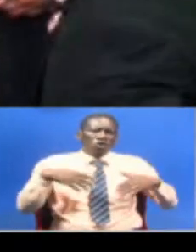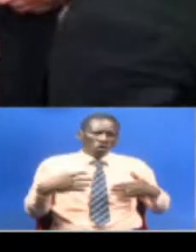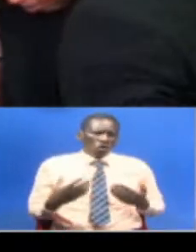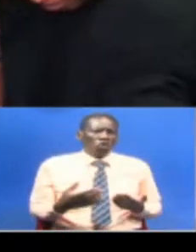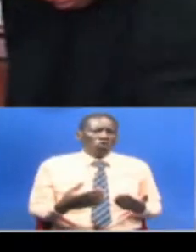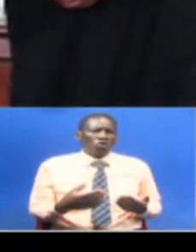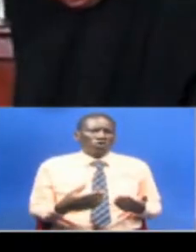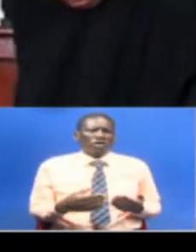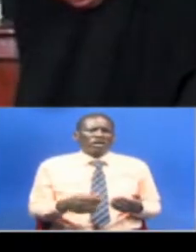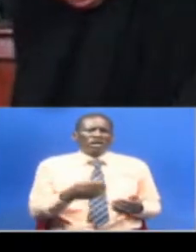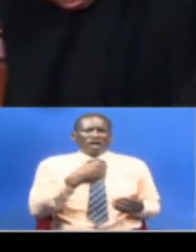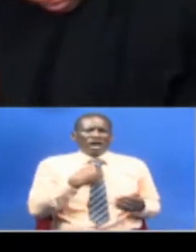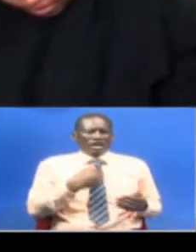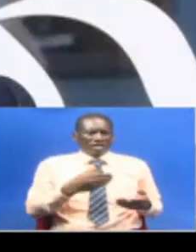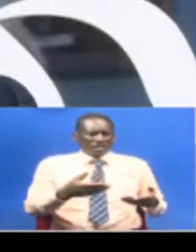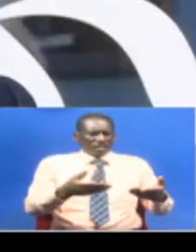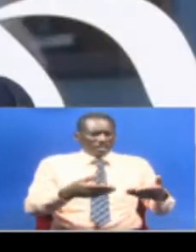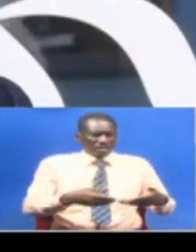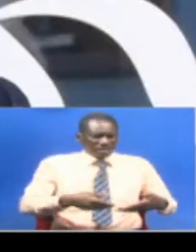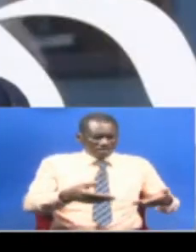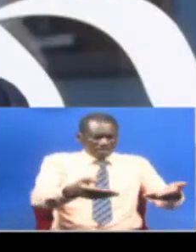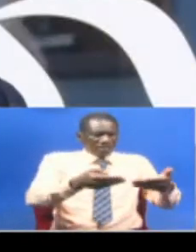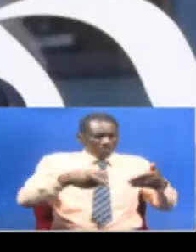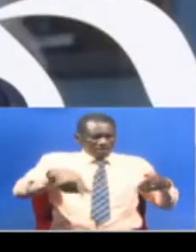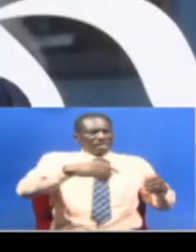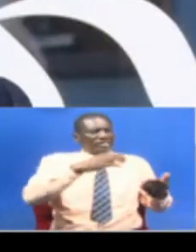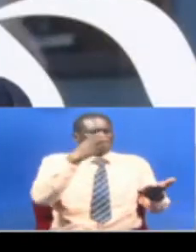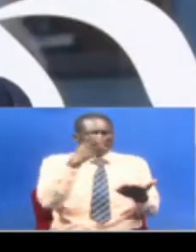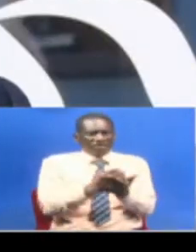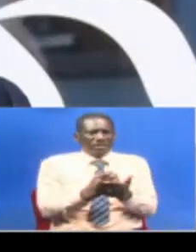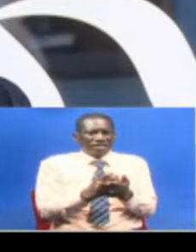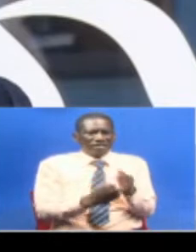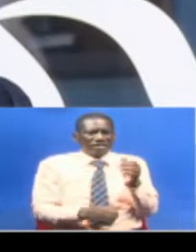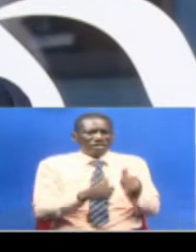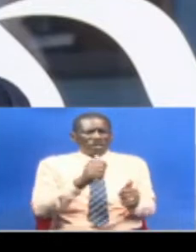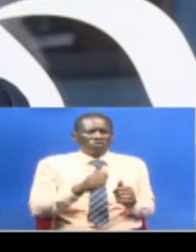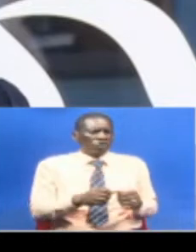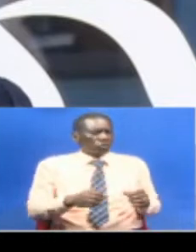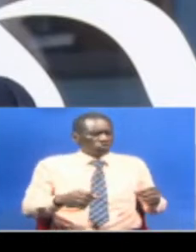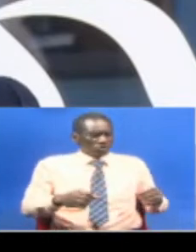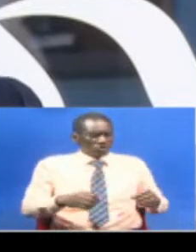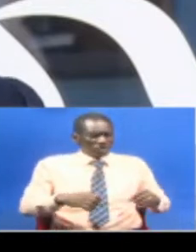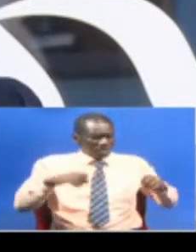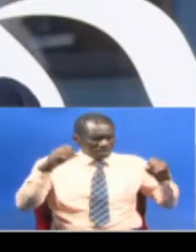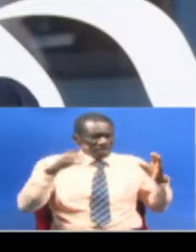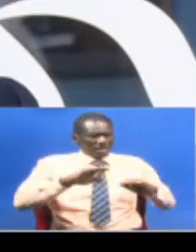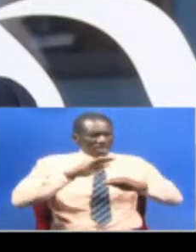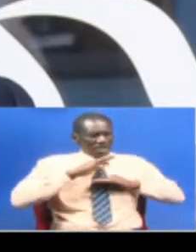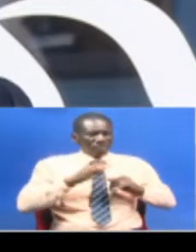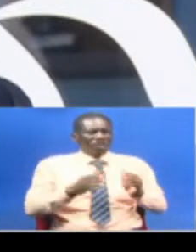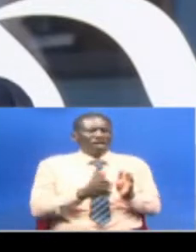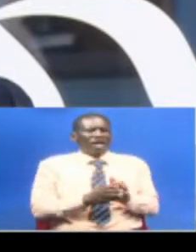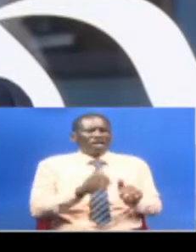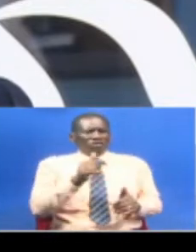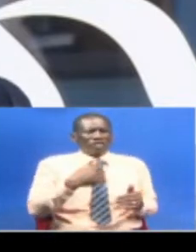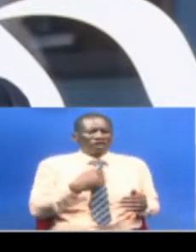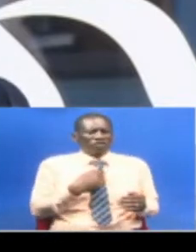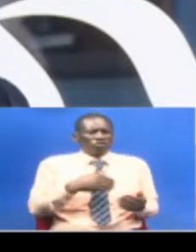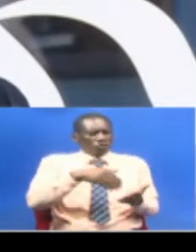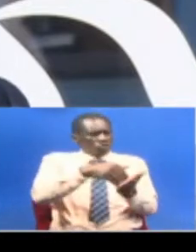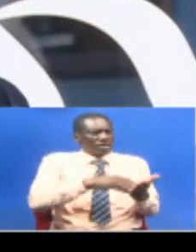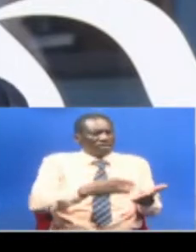he had provided evidence that was convincing enough, and it had rebutted the evidence that had